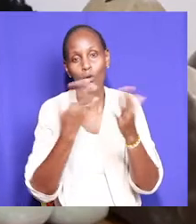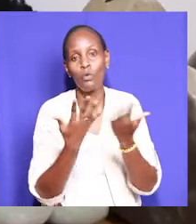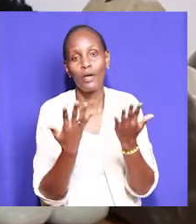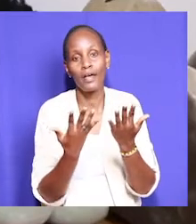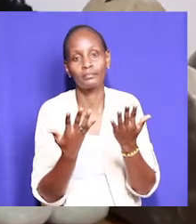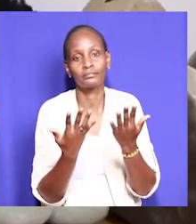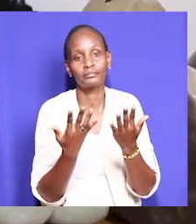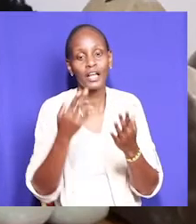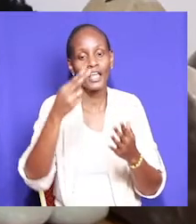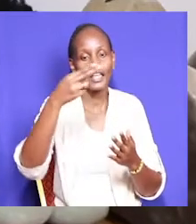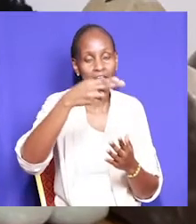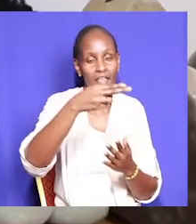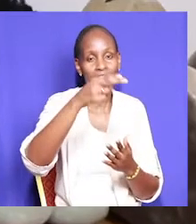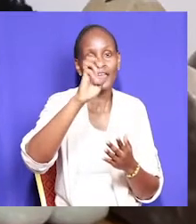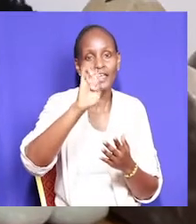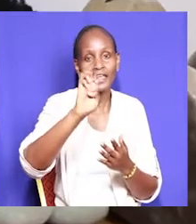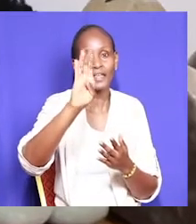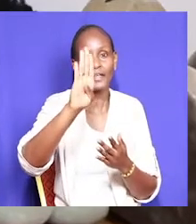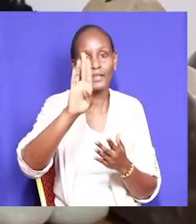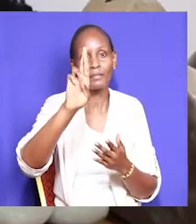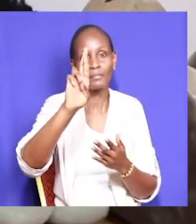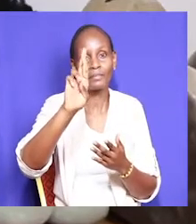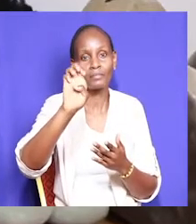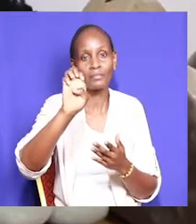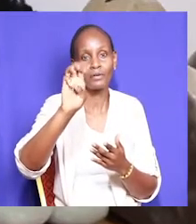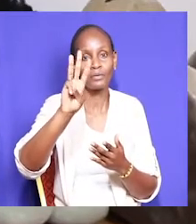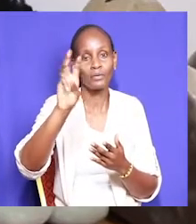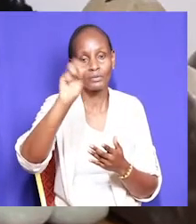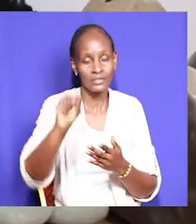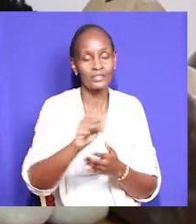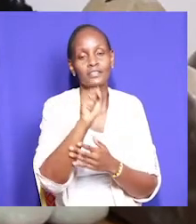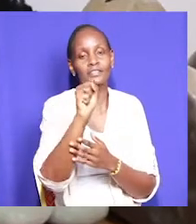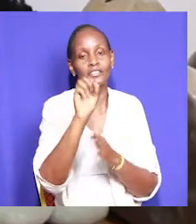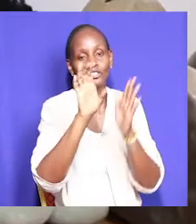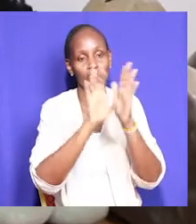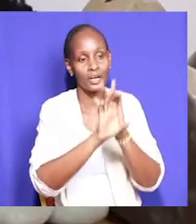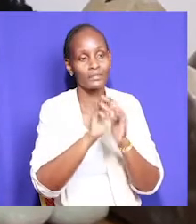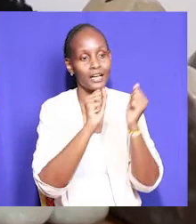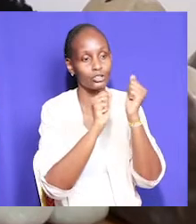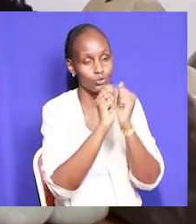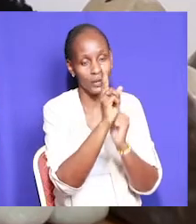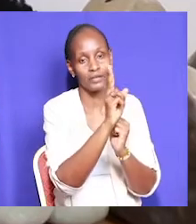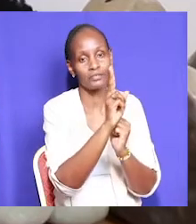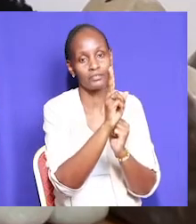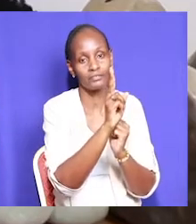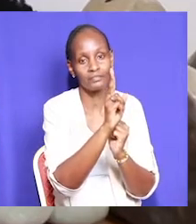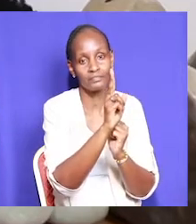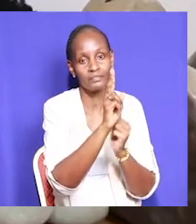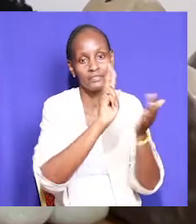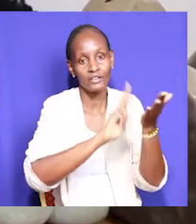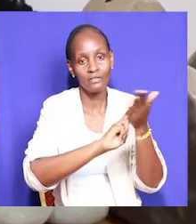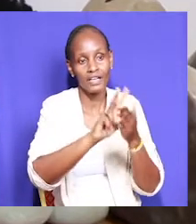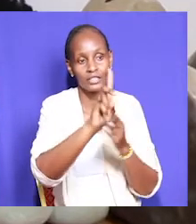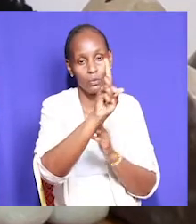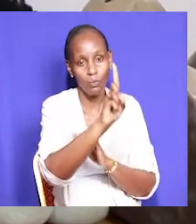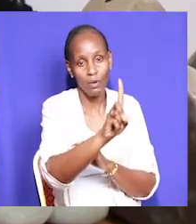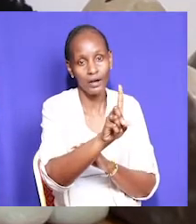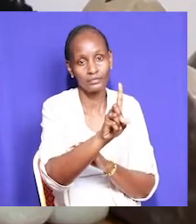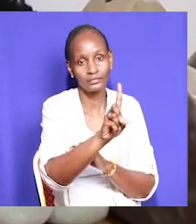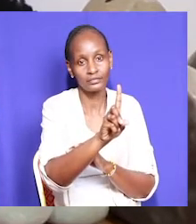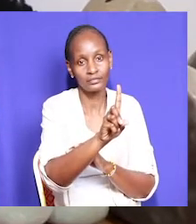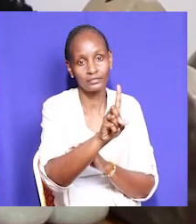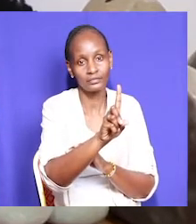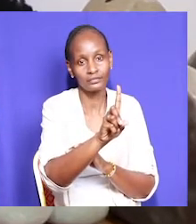of Hebrews. Can we all say Hebrews chapter 12, verse 1a